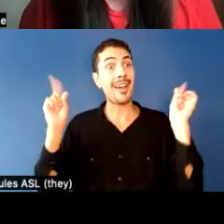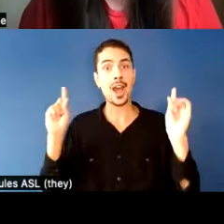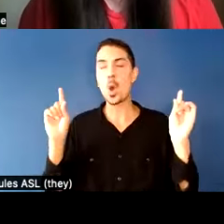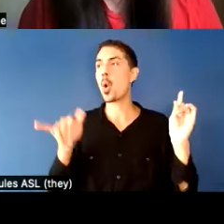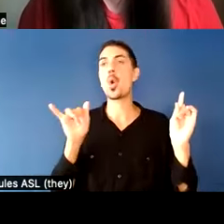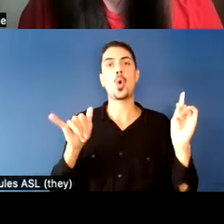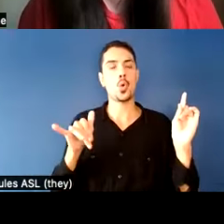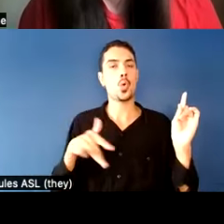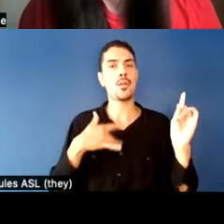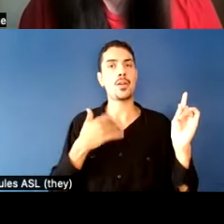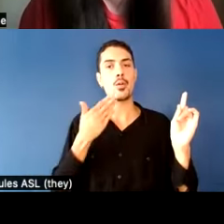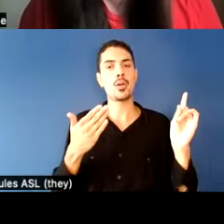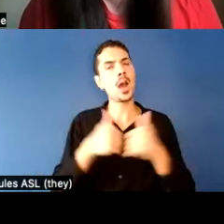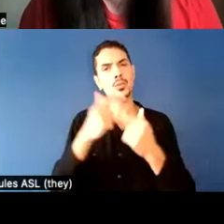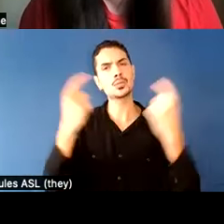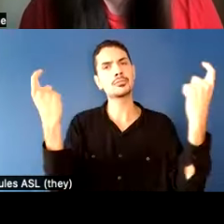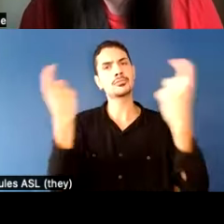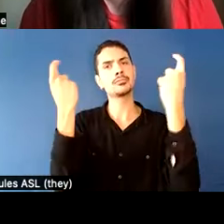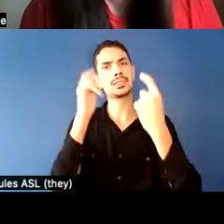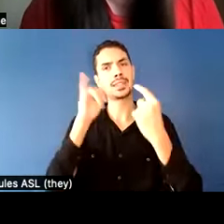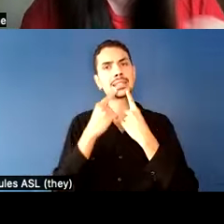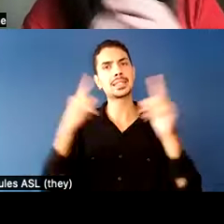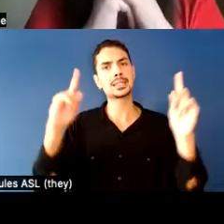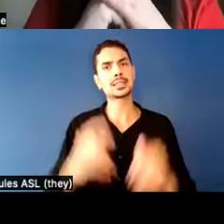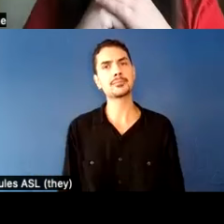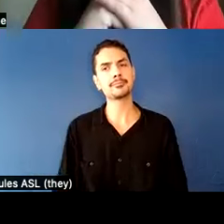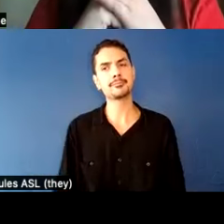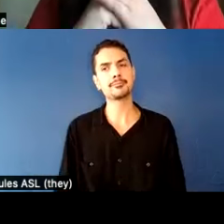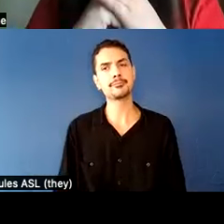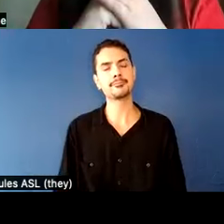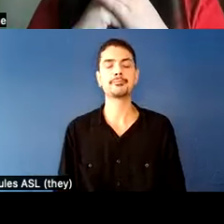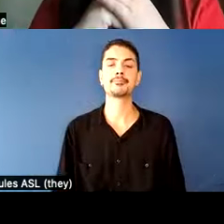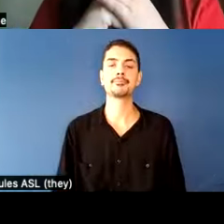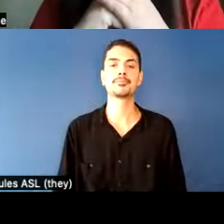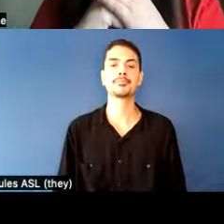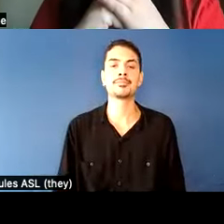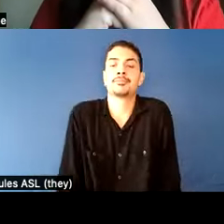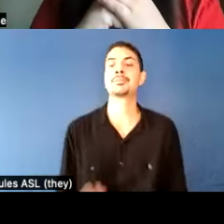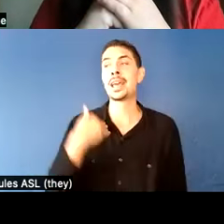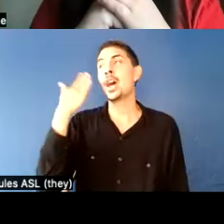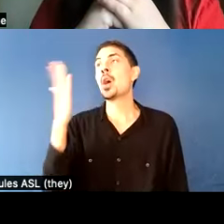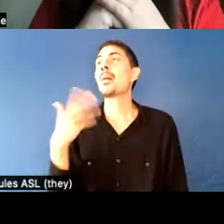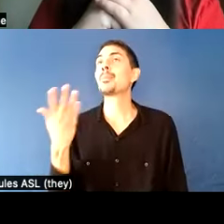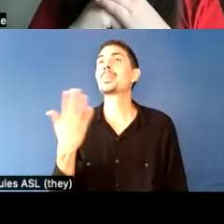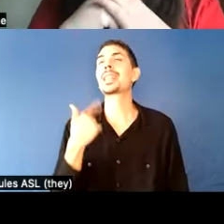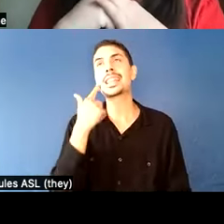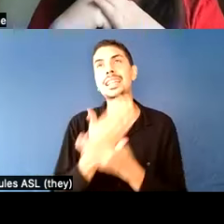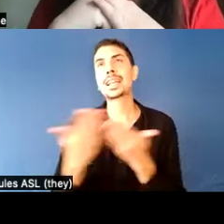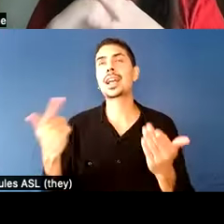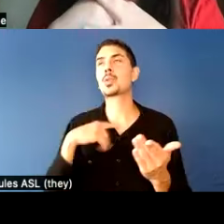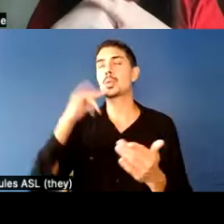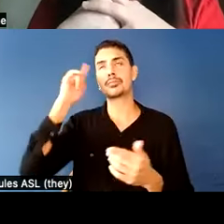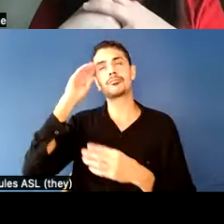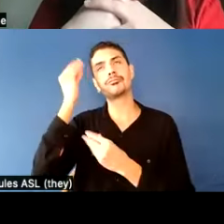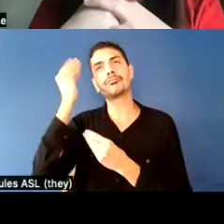When something actually, I don't know, I just think something I've been really trying to think a lot